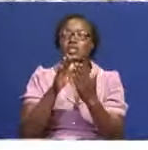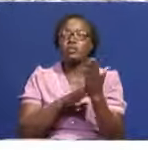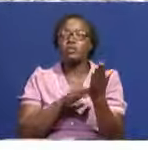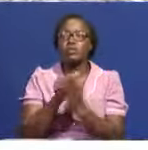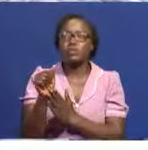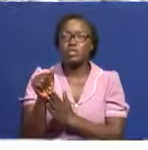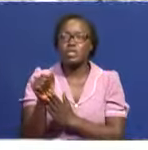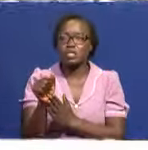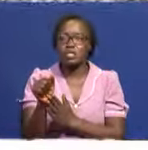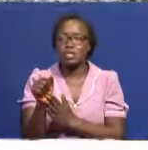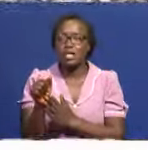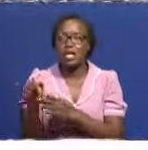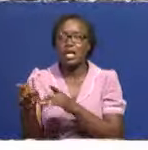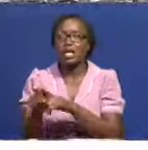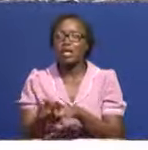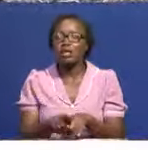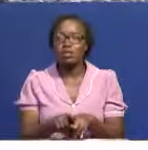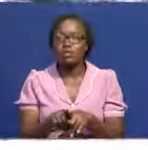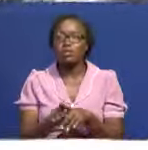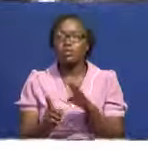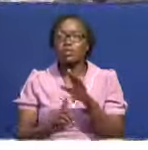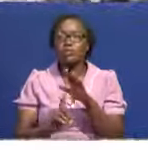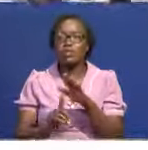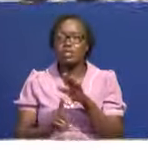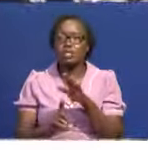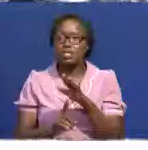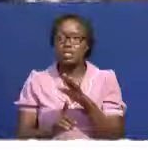were demolished. According to the ministry,